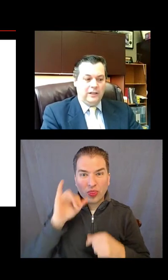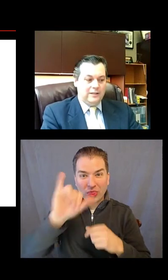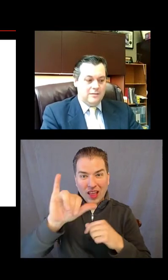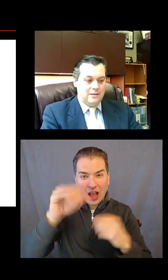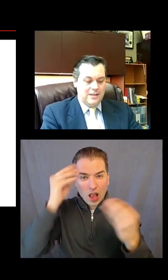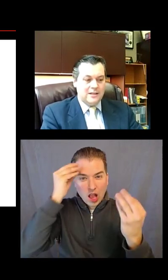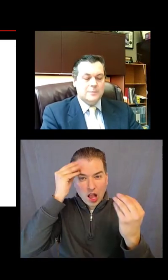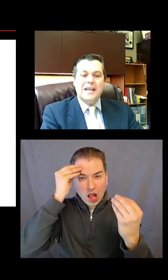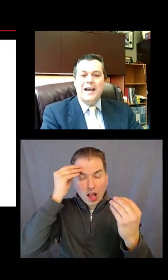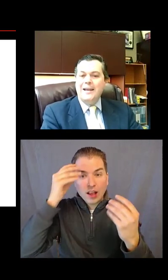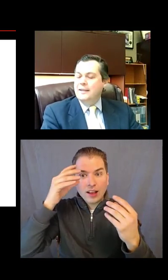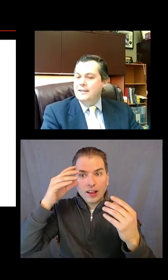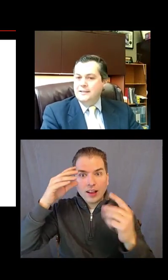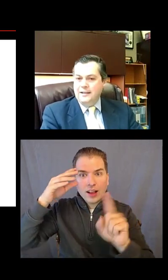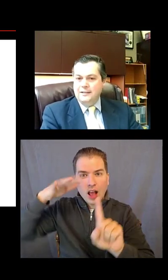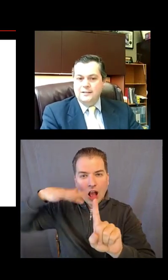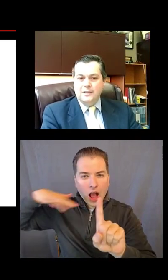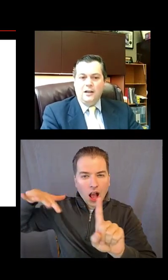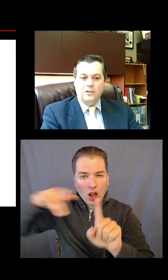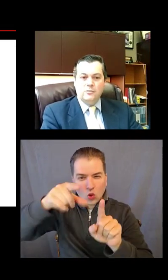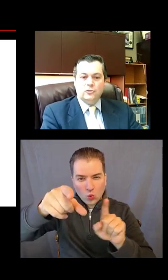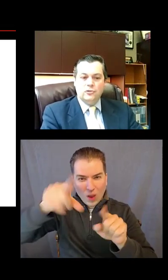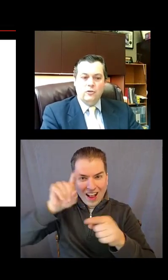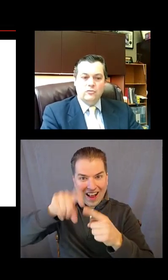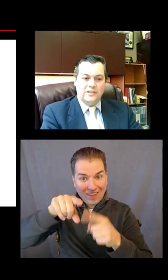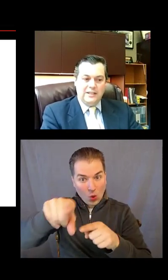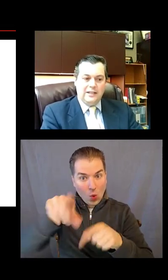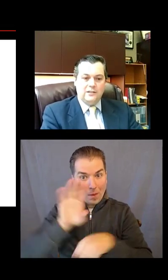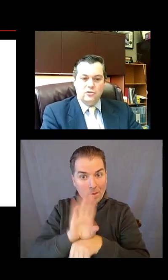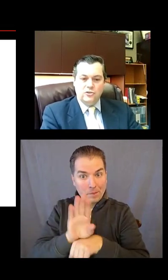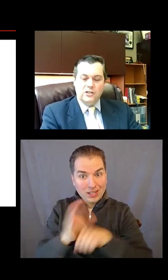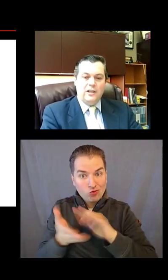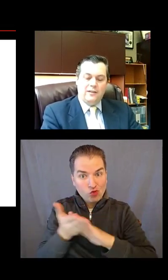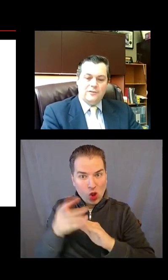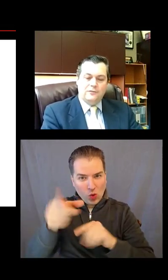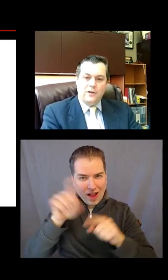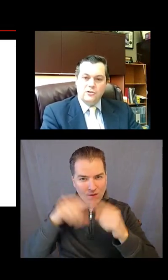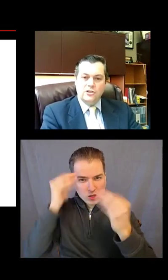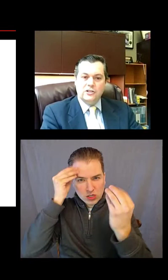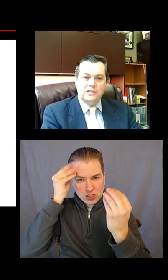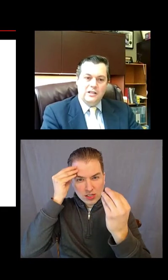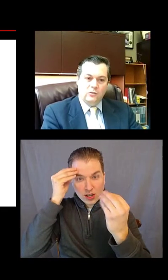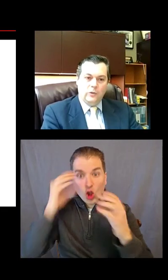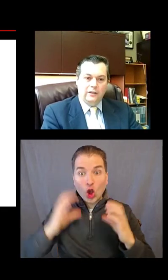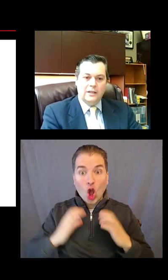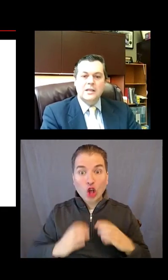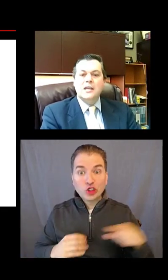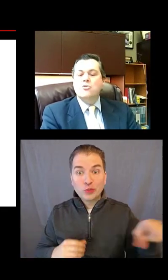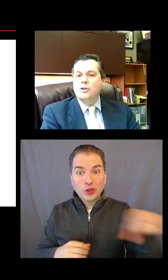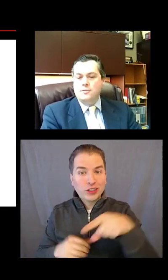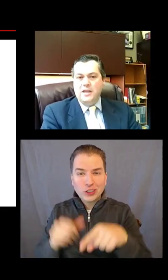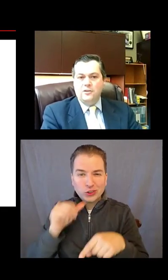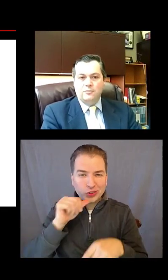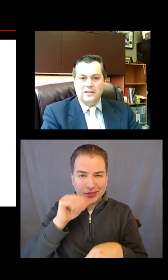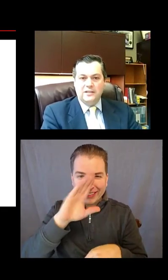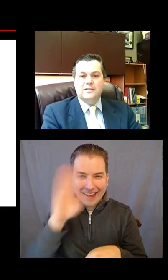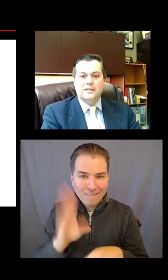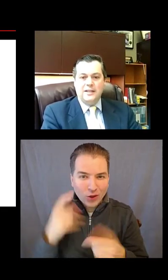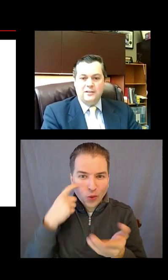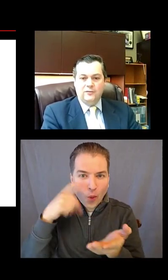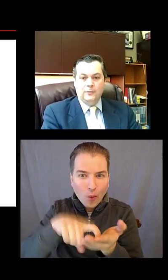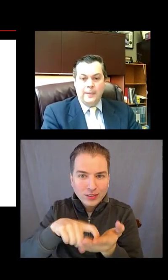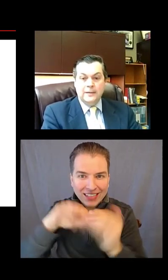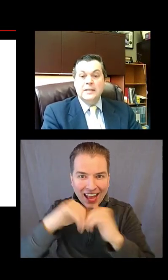are really the things behind the scenes that customers don't see, that you still have to function and deal with in order to make your